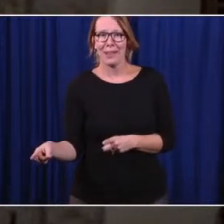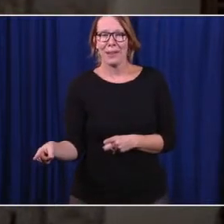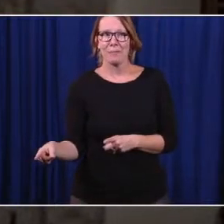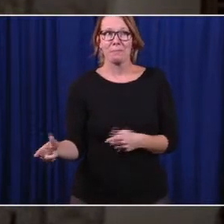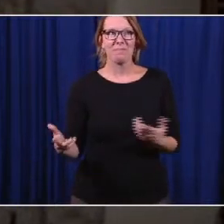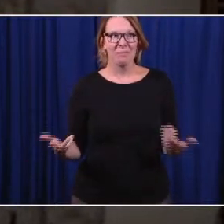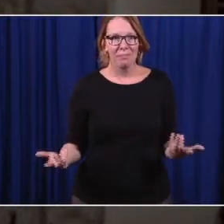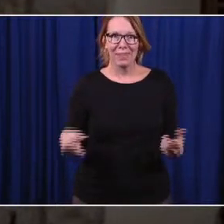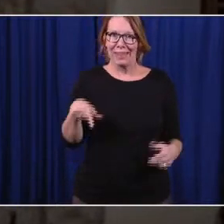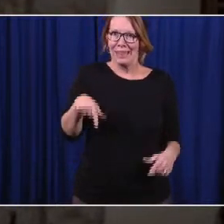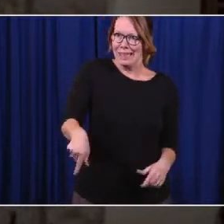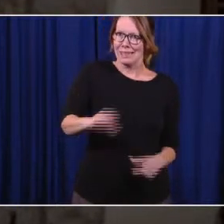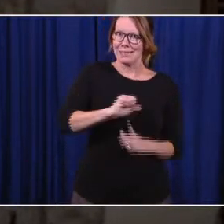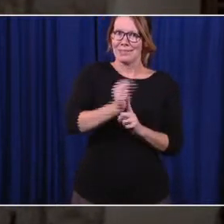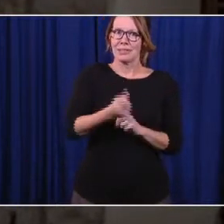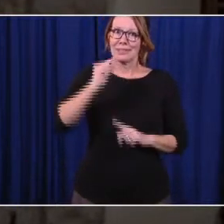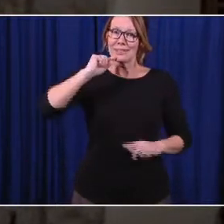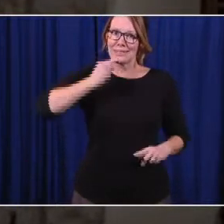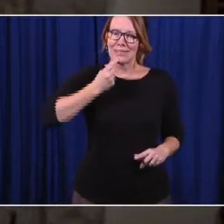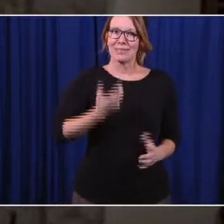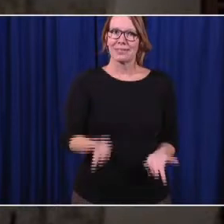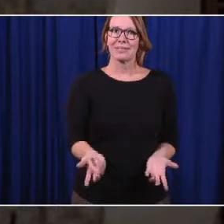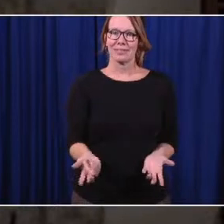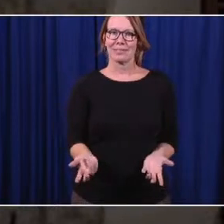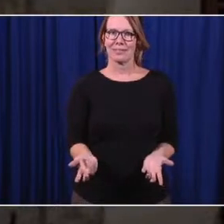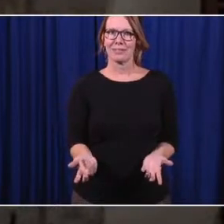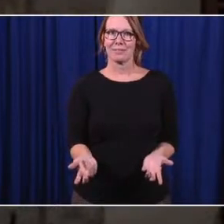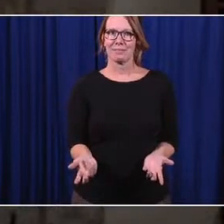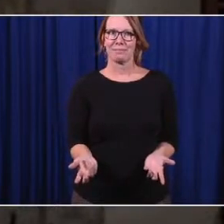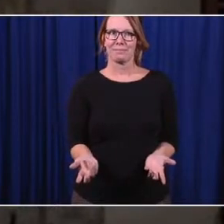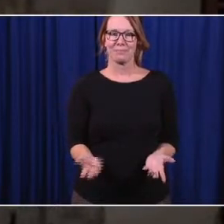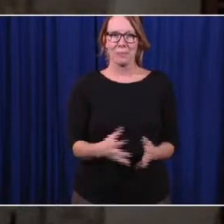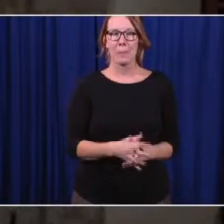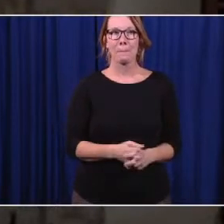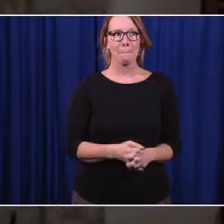This is very, very serious.